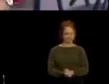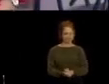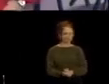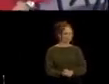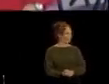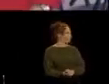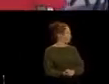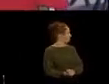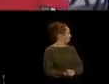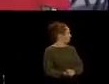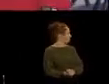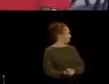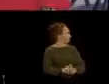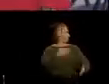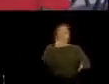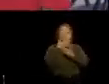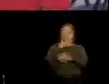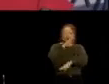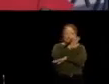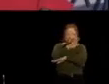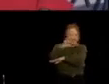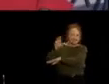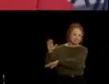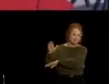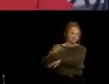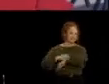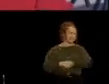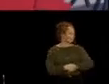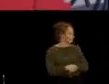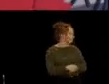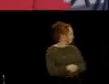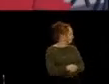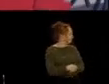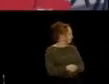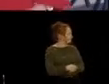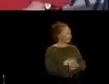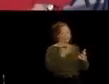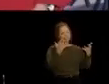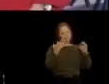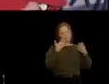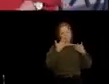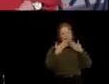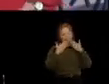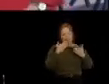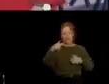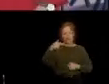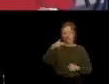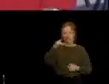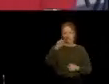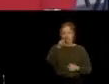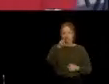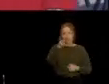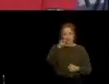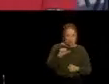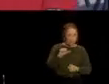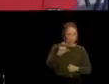Well, good afternoon, everyone, and I want to thank Lori, Jim, and all of my Family